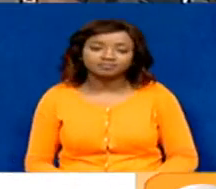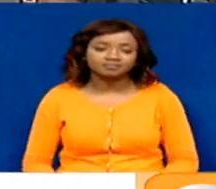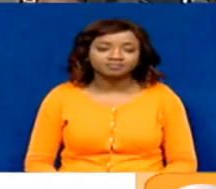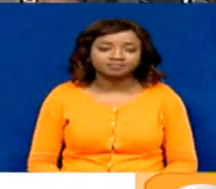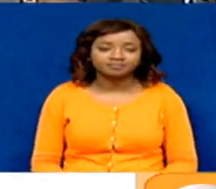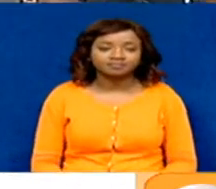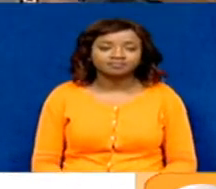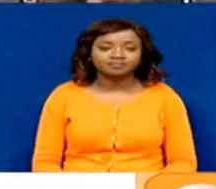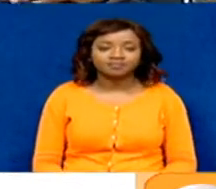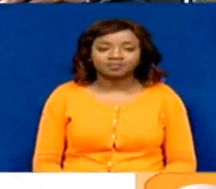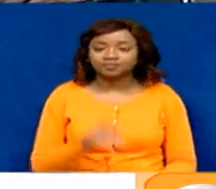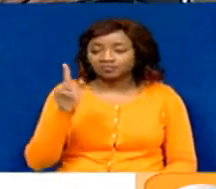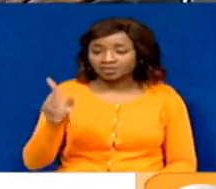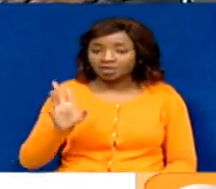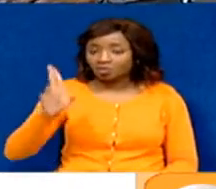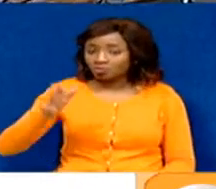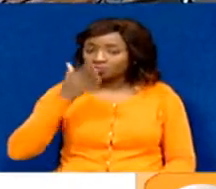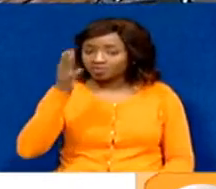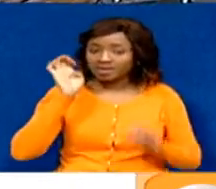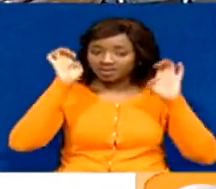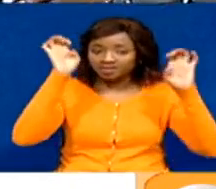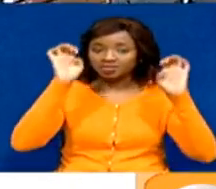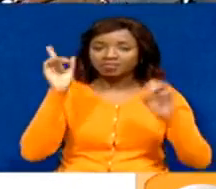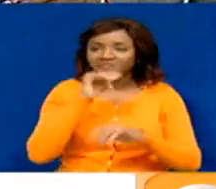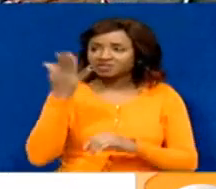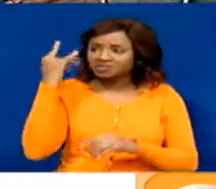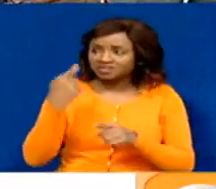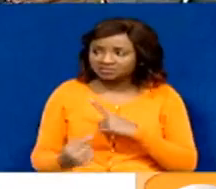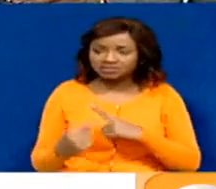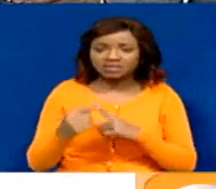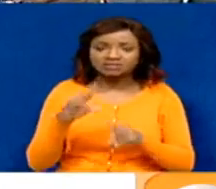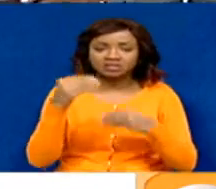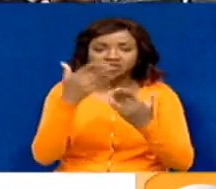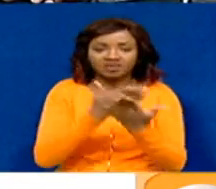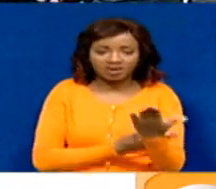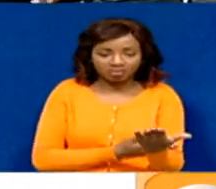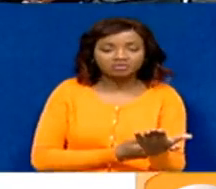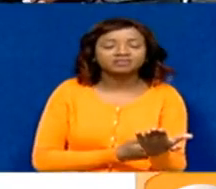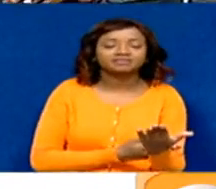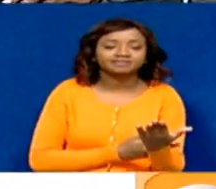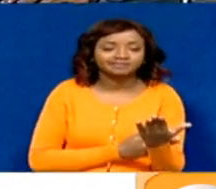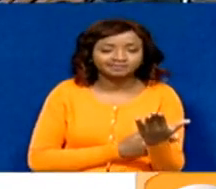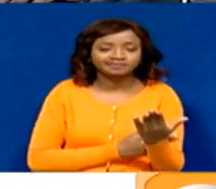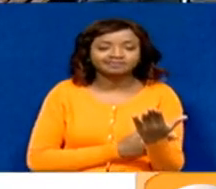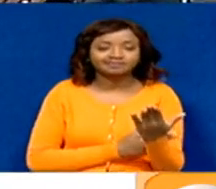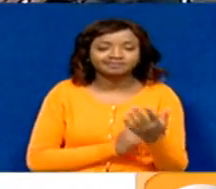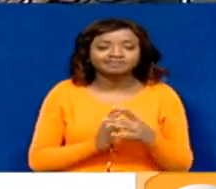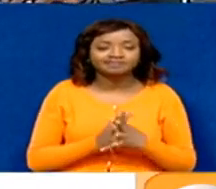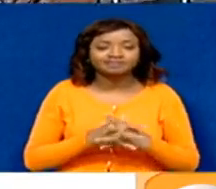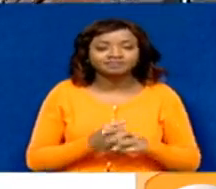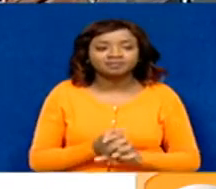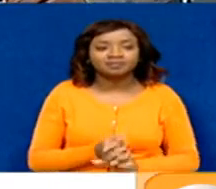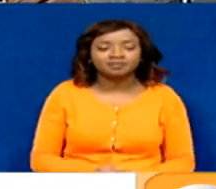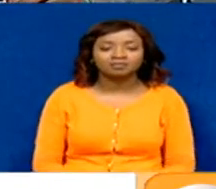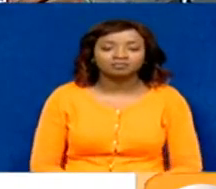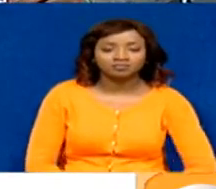Oh, he was speaking in Addis Ababa, Ethiopia, where he presented last year's ALMA Malaria Progress Report at the ongoing 35th Ordinary